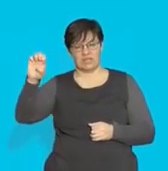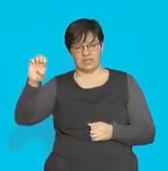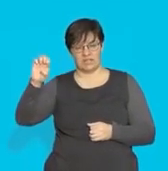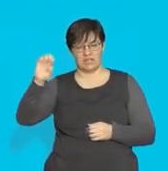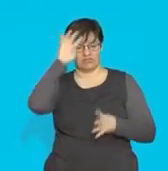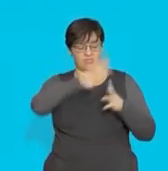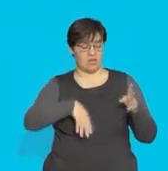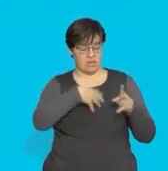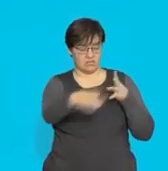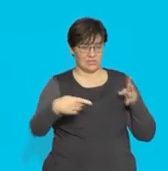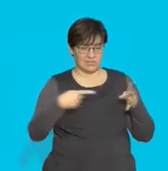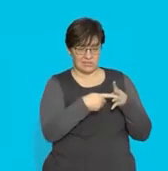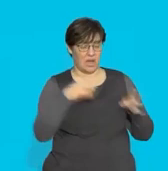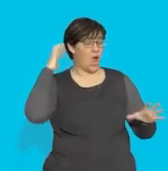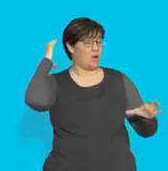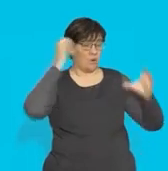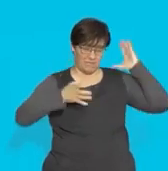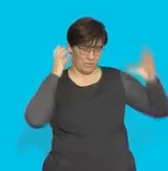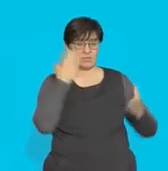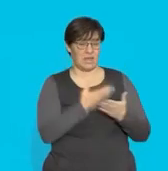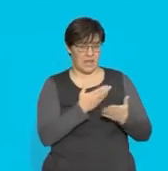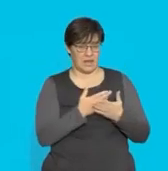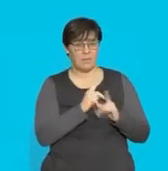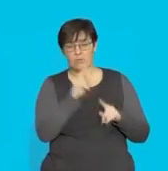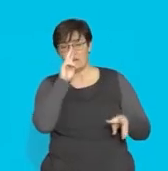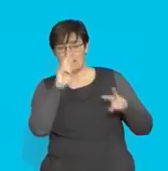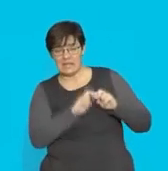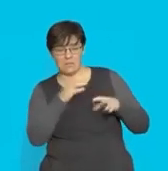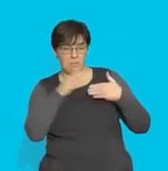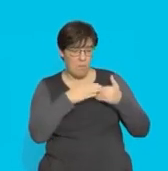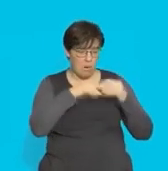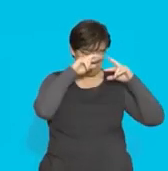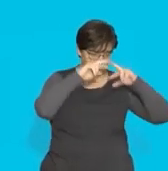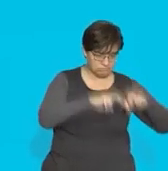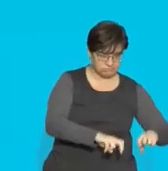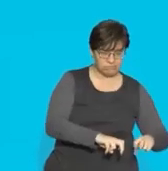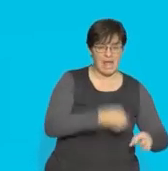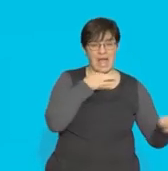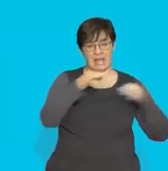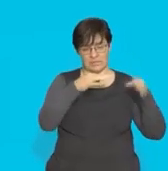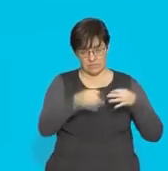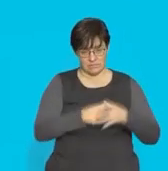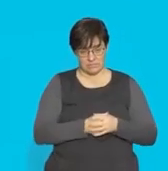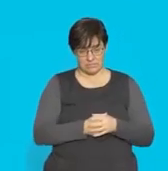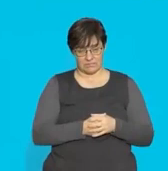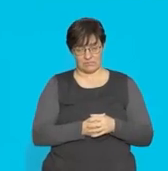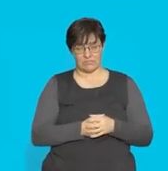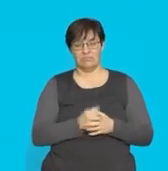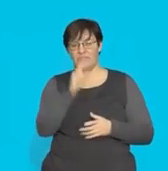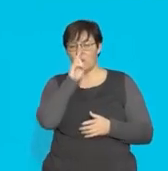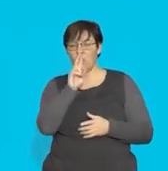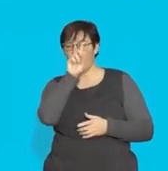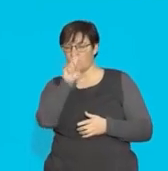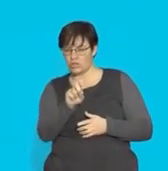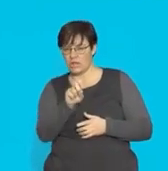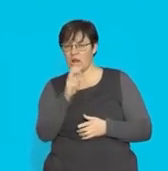break. I know that these can be very confusing and often require a further detailed explanation. Let's take a few more questions on this